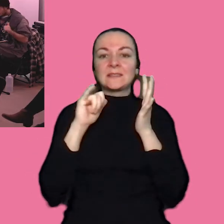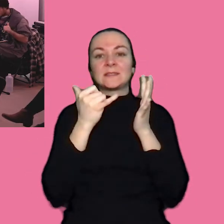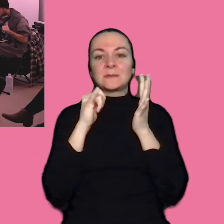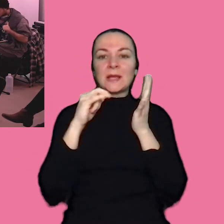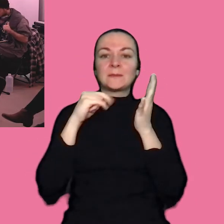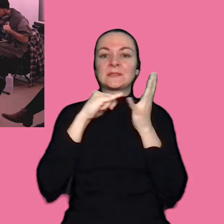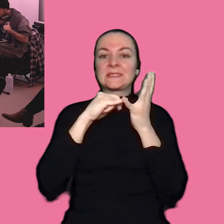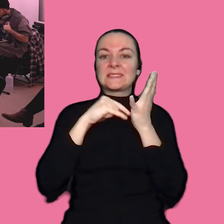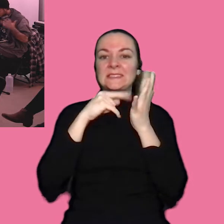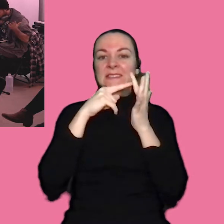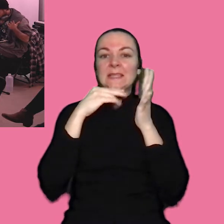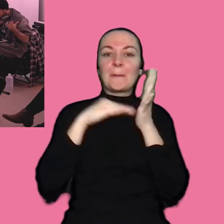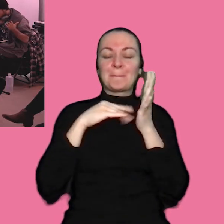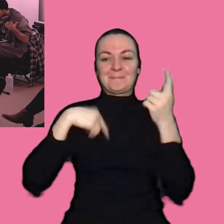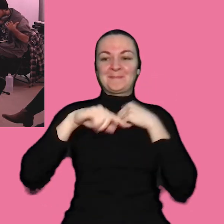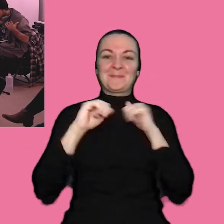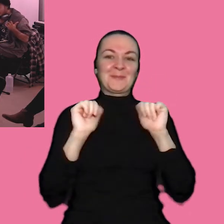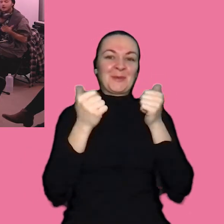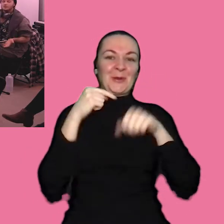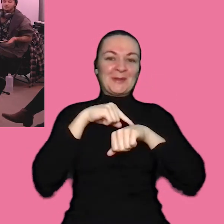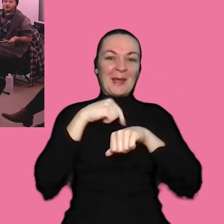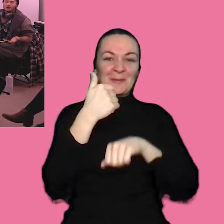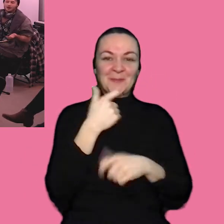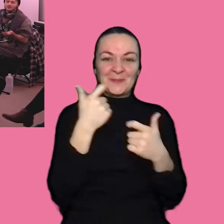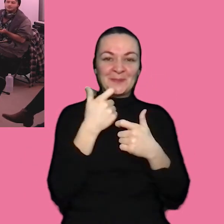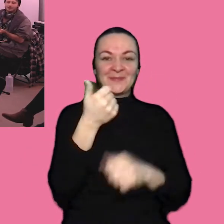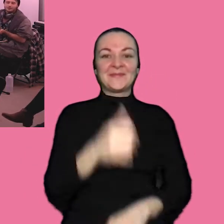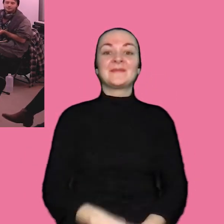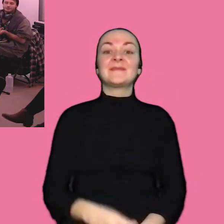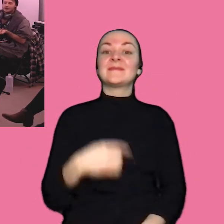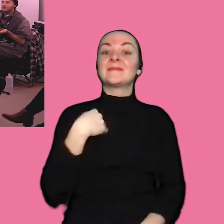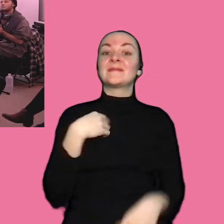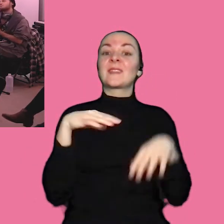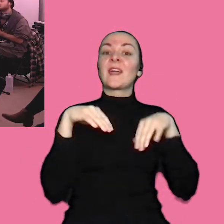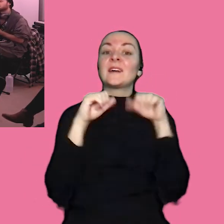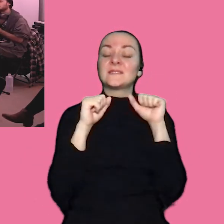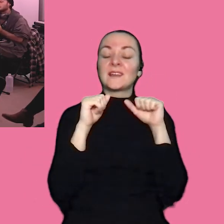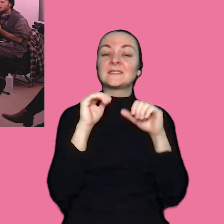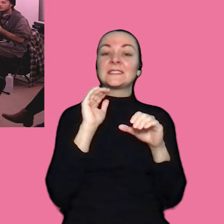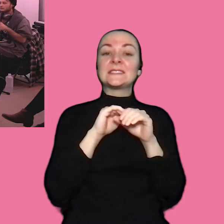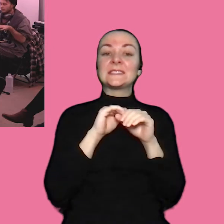I stim, but we are having a good time. I started